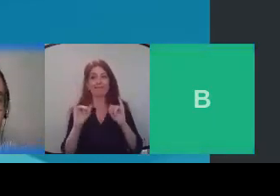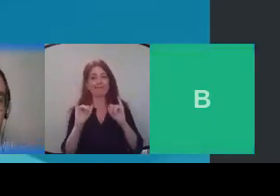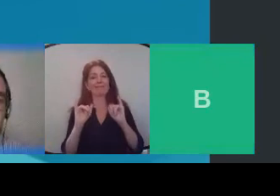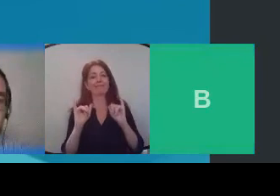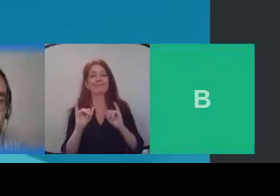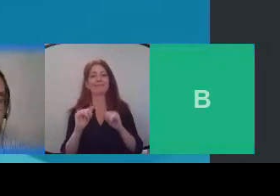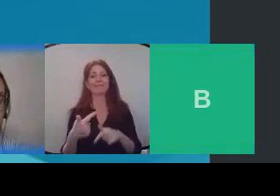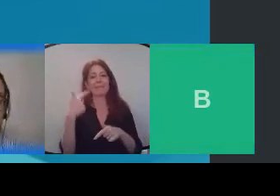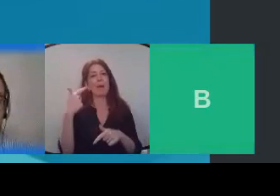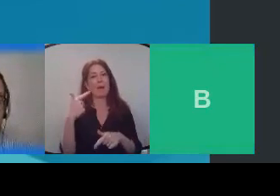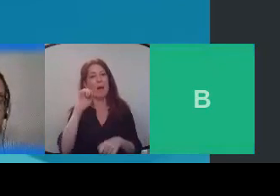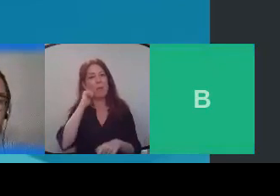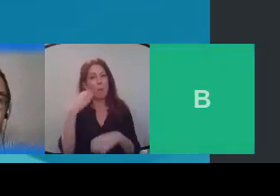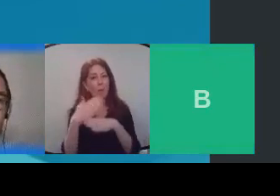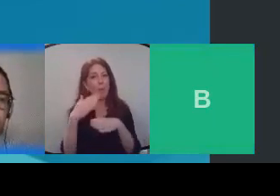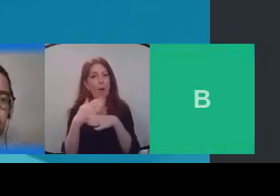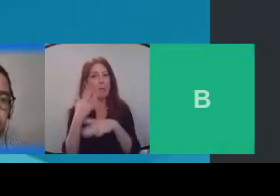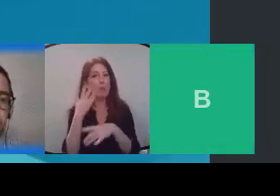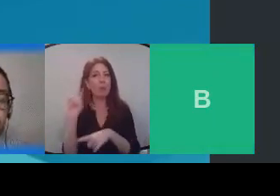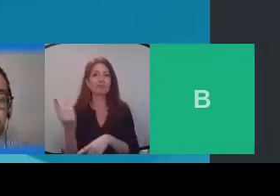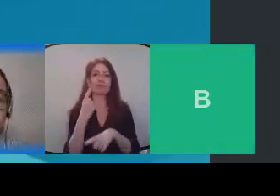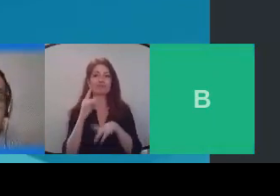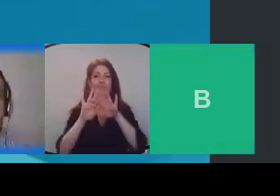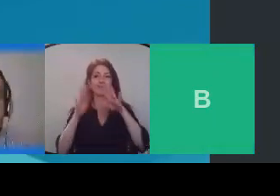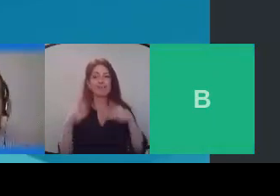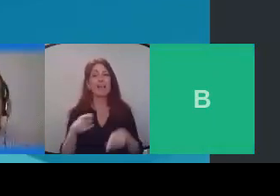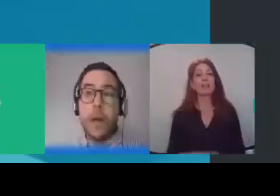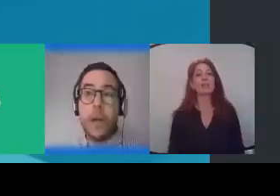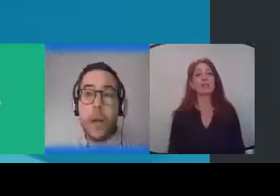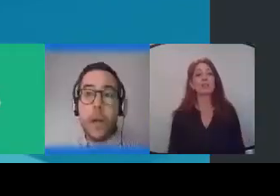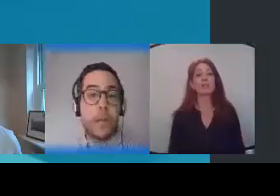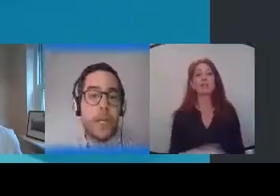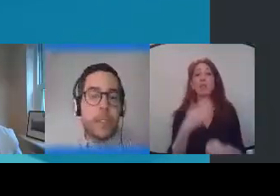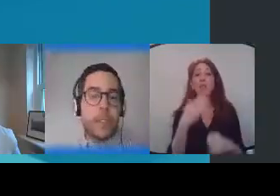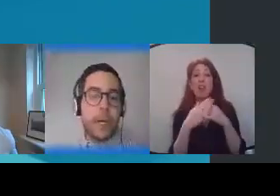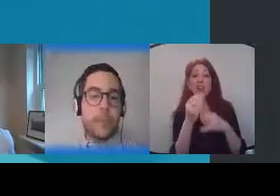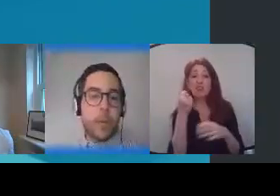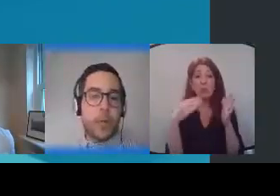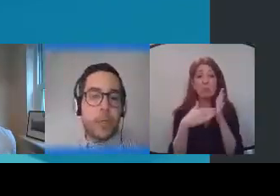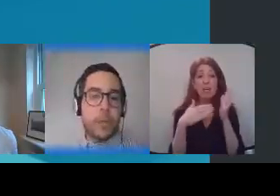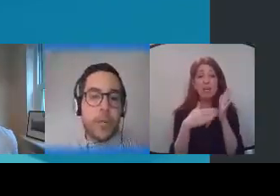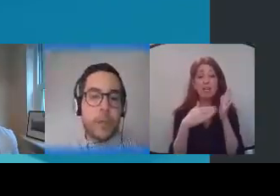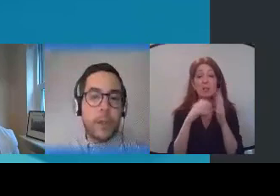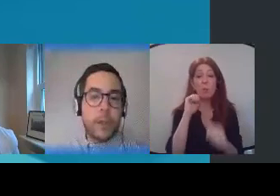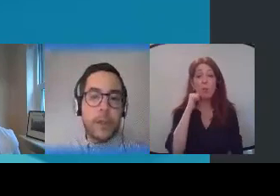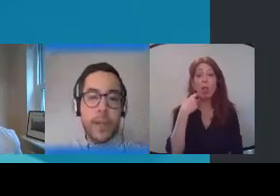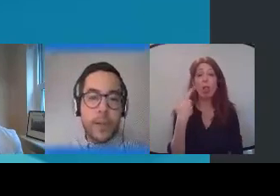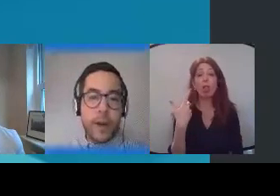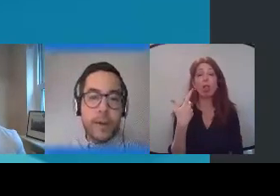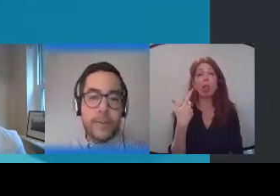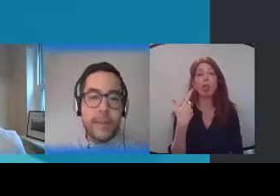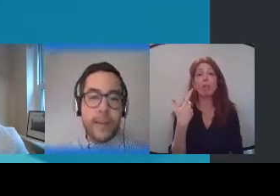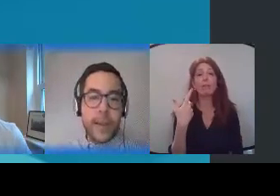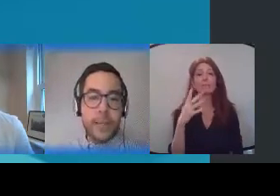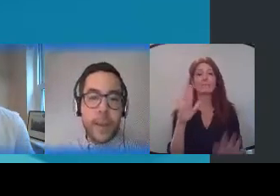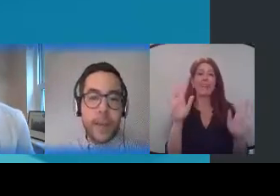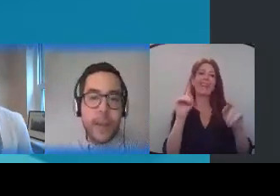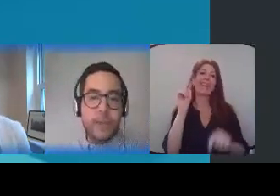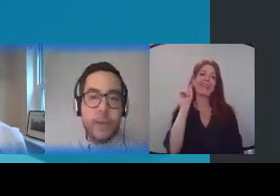when we bring you back on stage. But yeah, so for the next last few minutes, we're going to bring